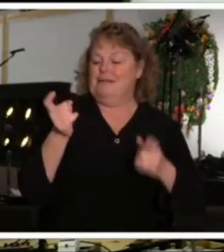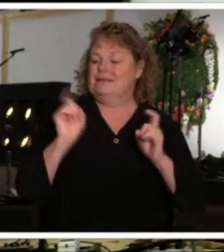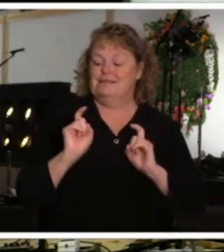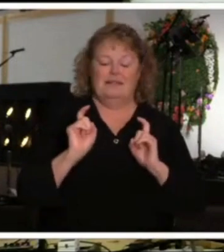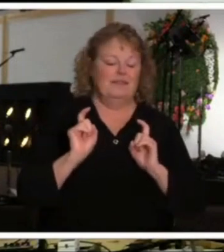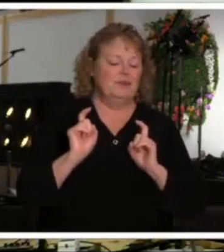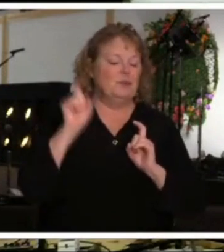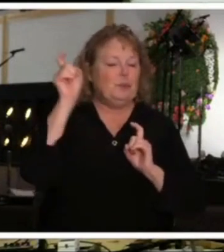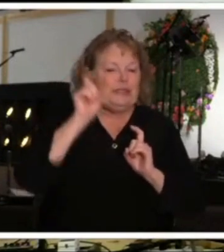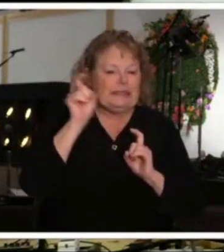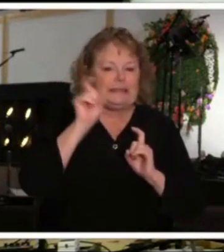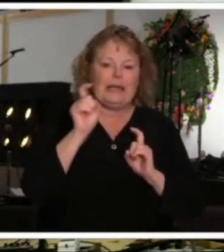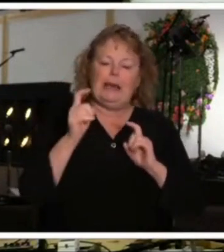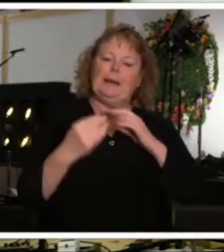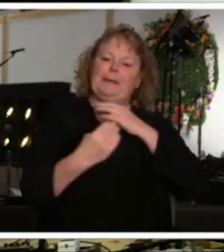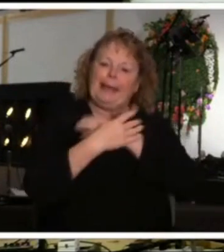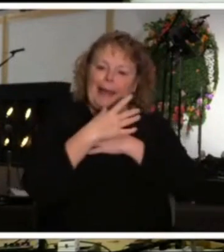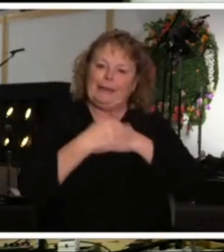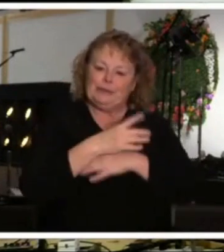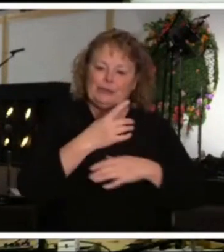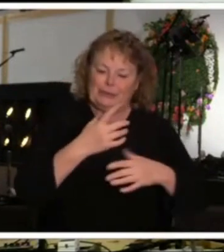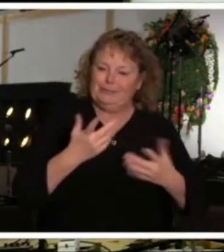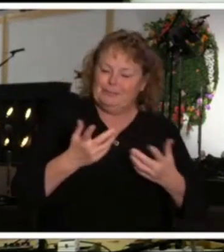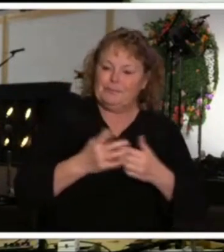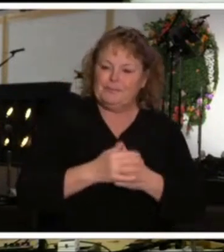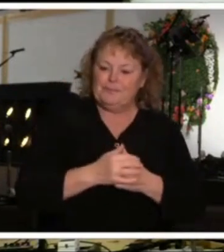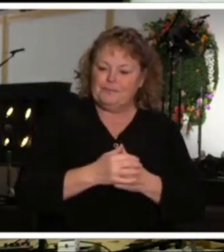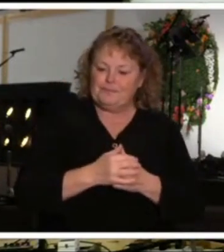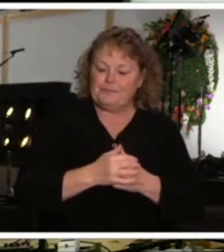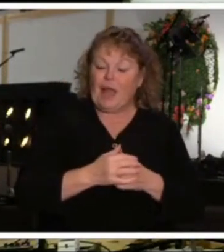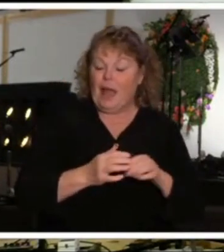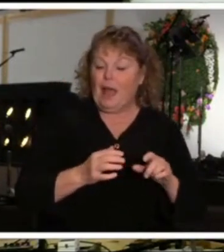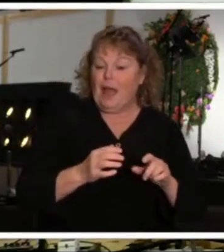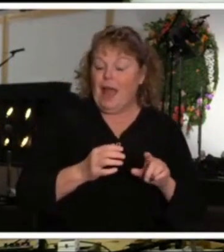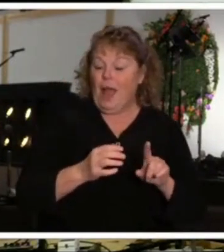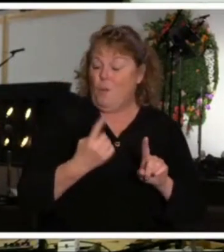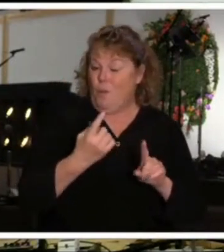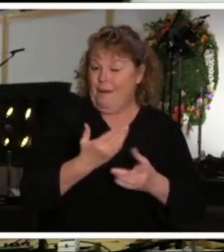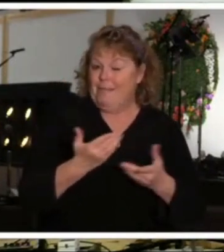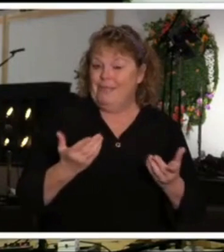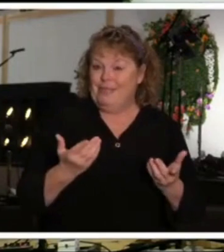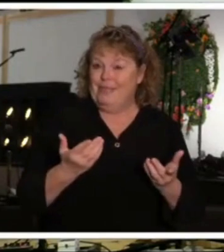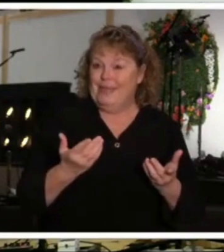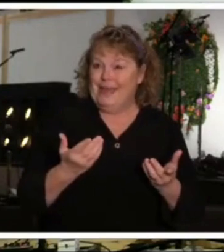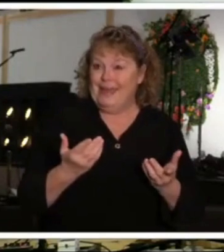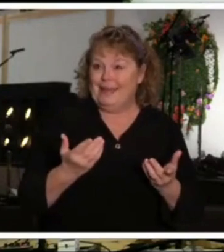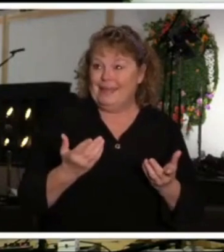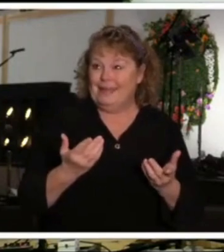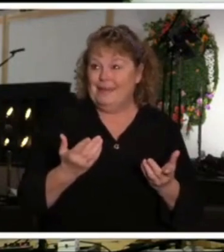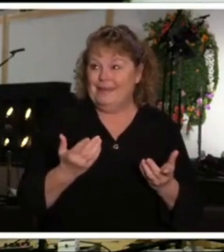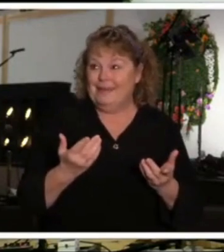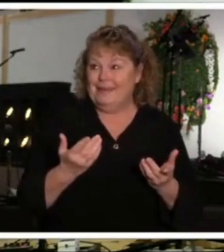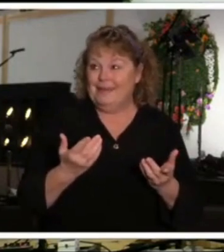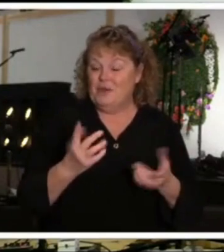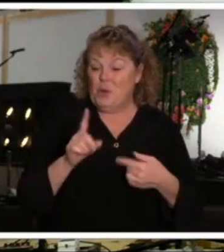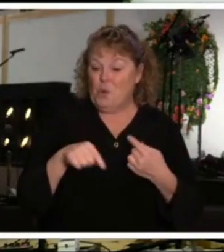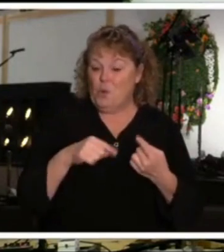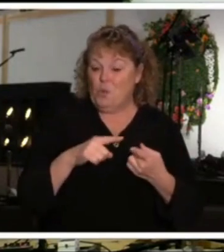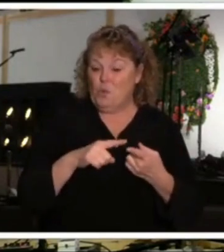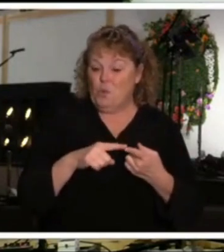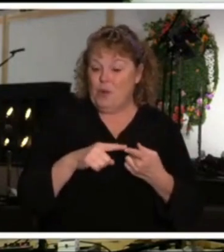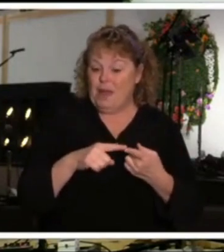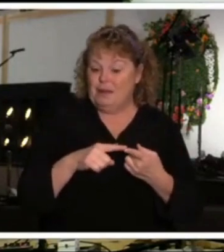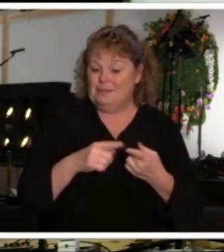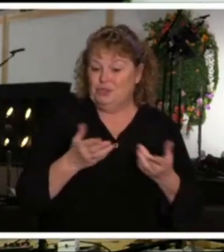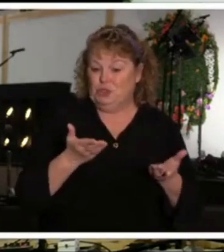counsel to me during this time. And I didn't say this in the first service, but one of the things that when you serve in a position like I